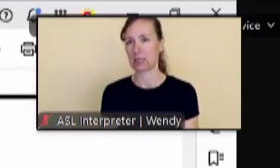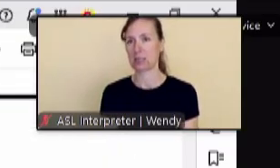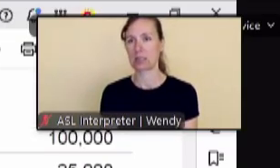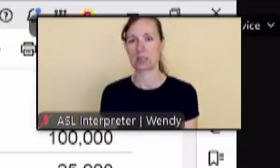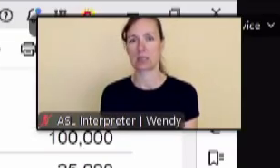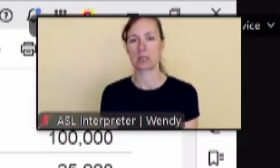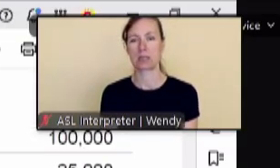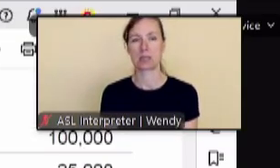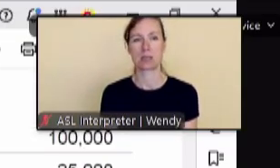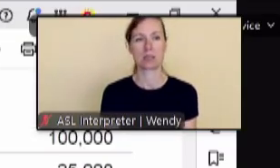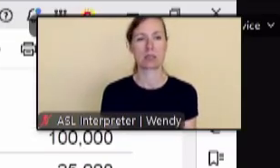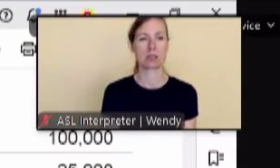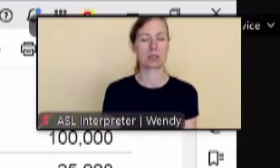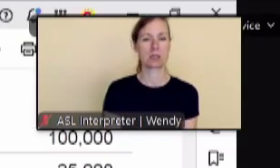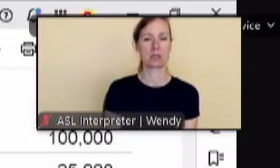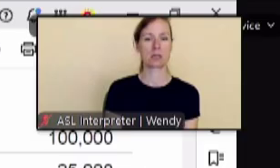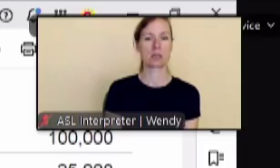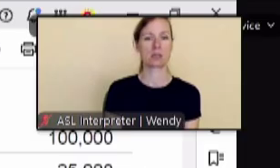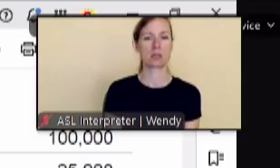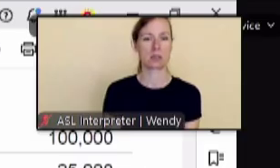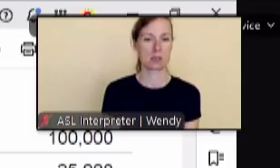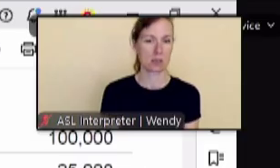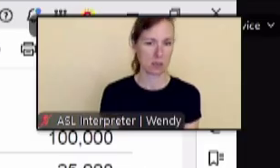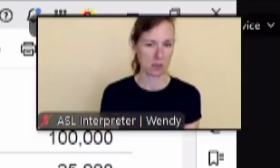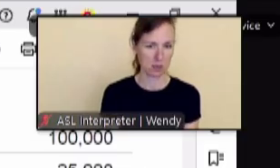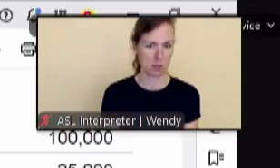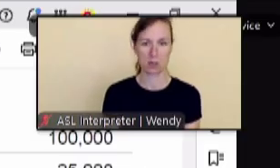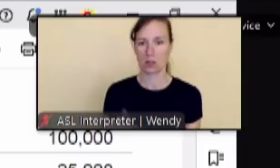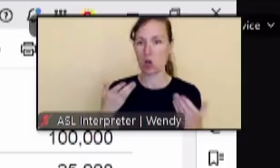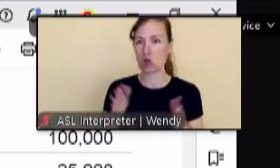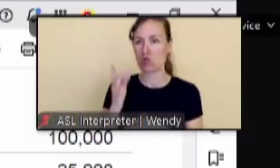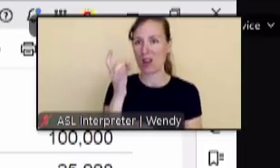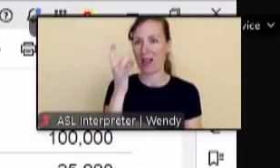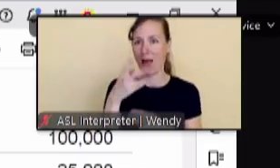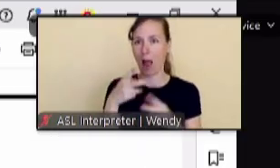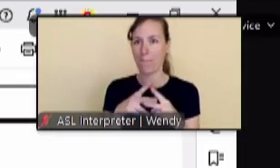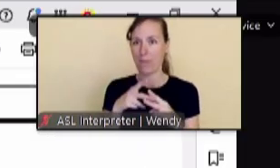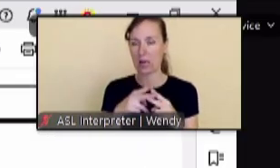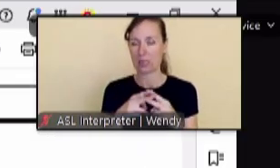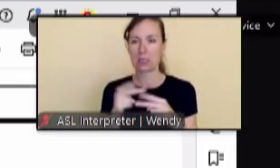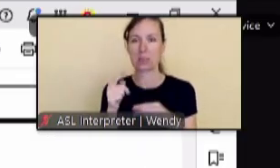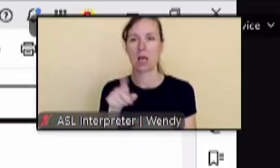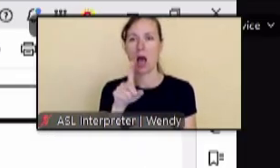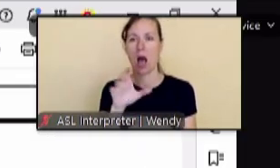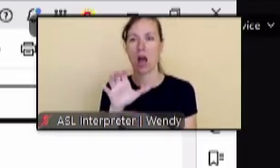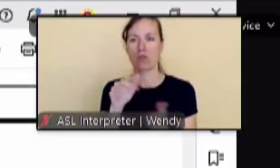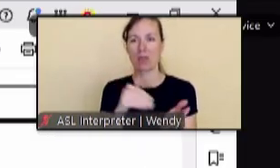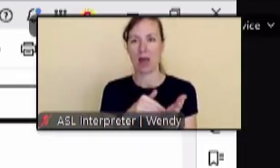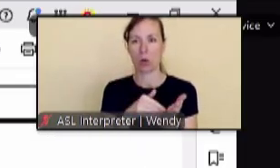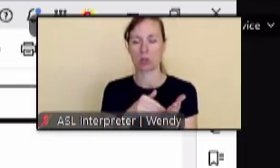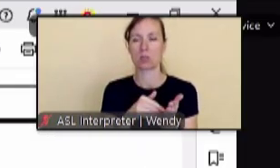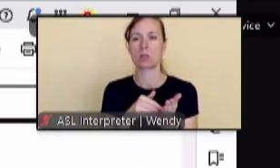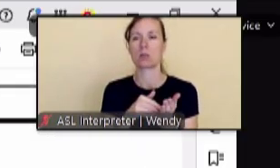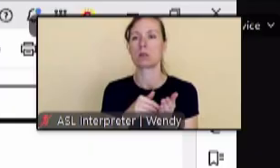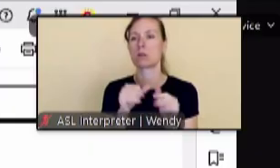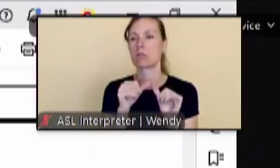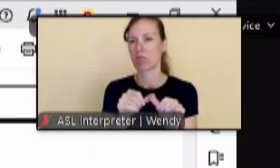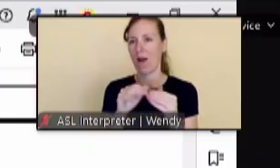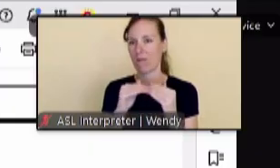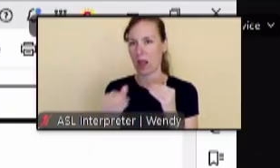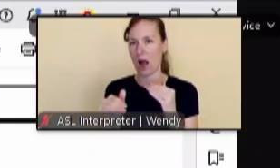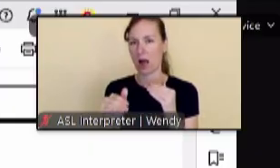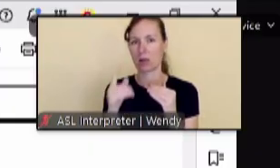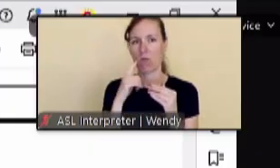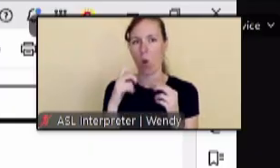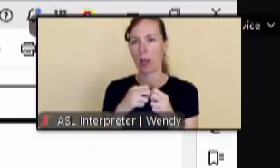Under the street light maintenance, the 100,000 we're remaining flat. That's for the electricity.